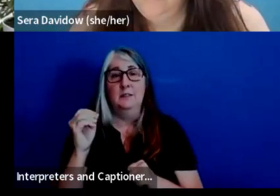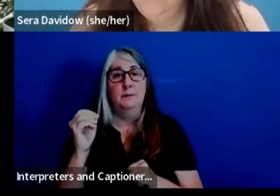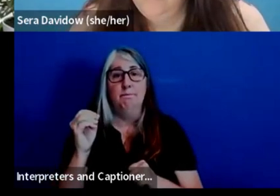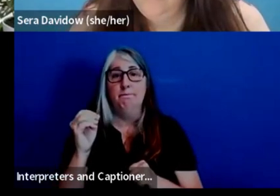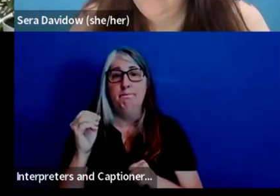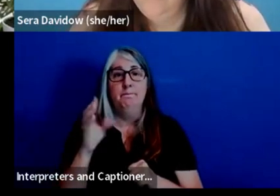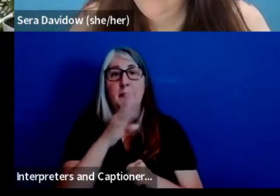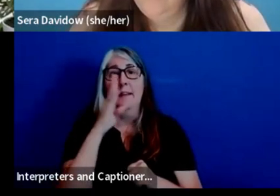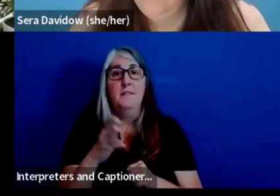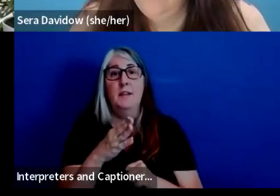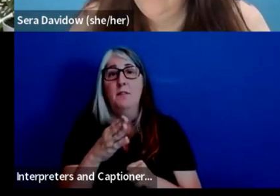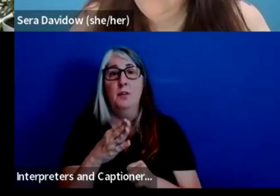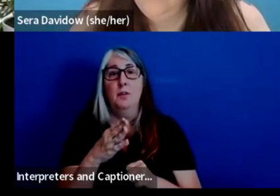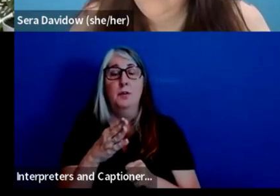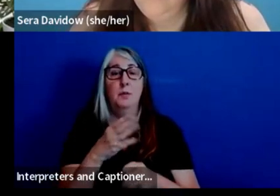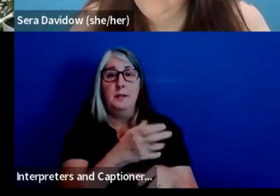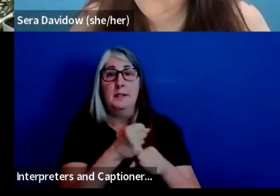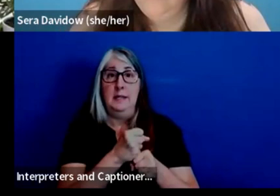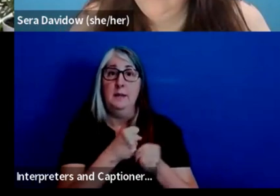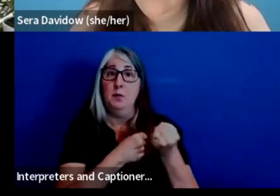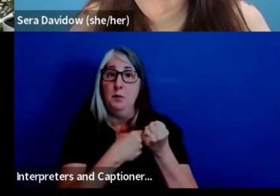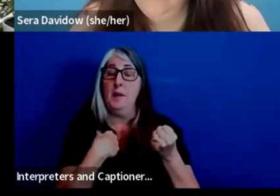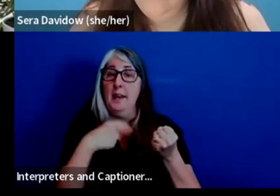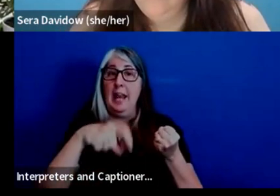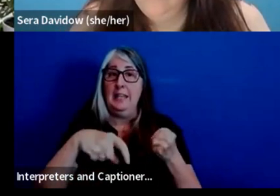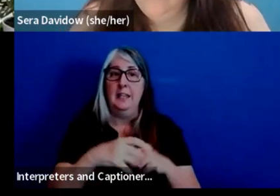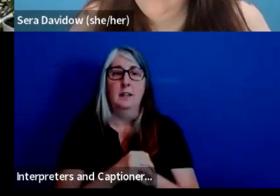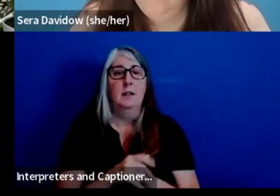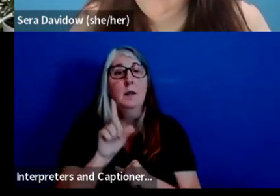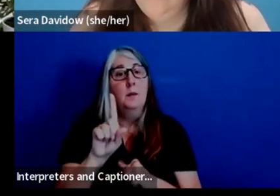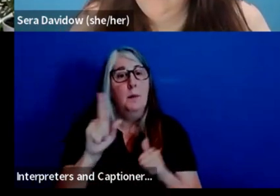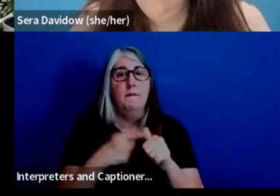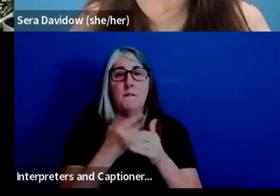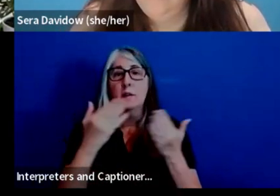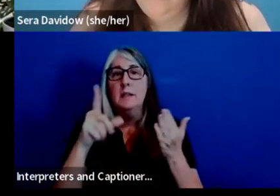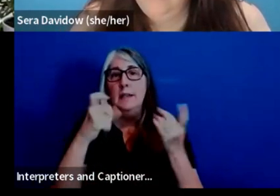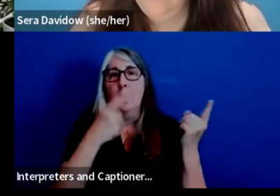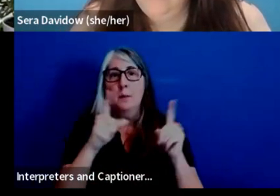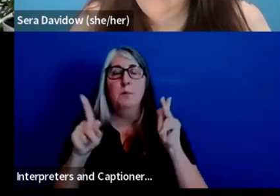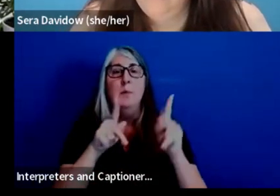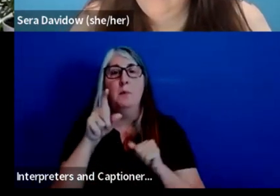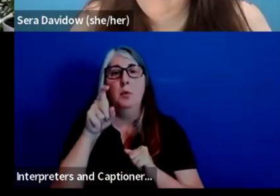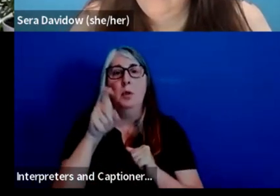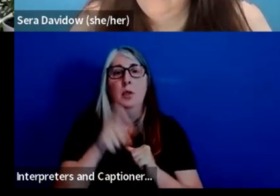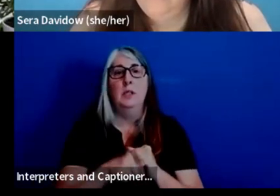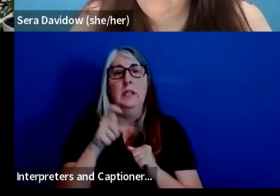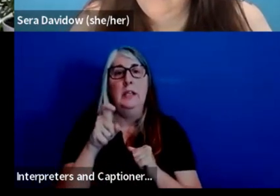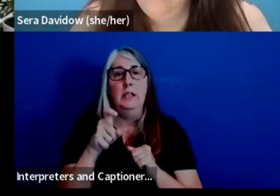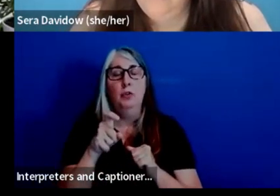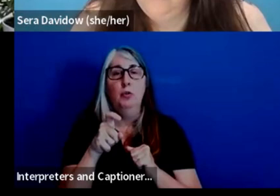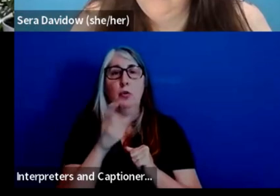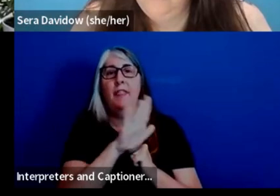have never received, the support that I needed. But I think the first thing that needs to happen, that people need to drop their biases,